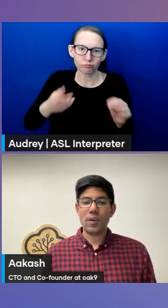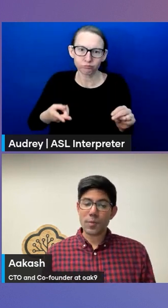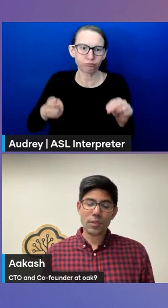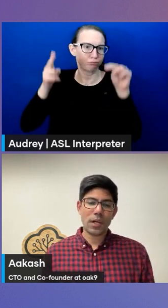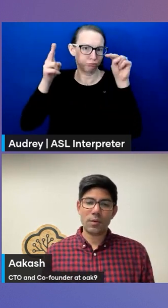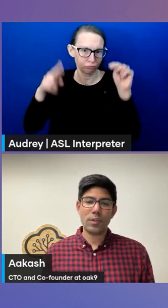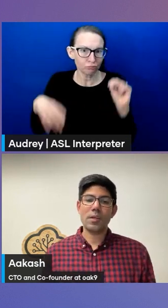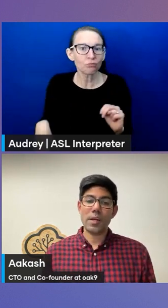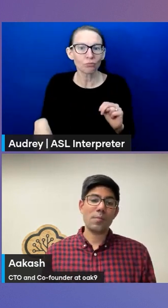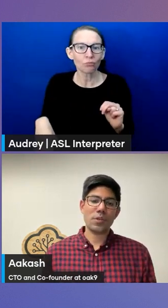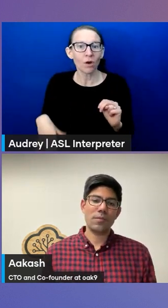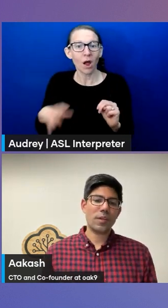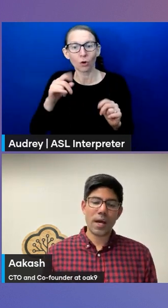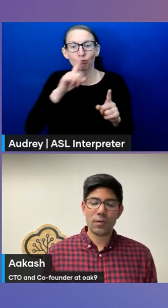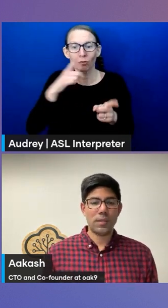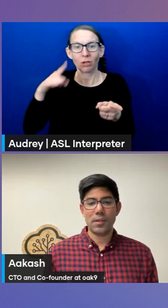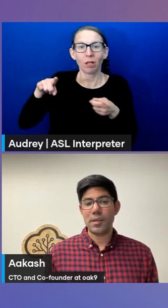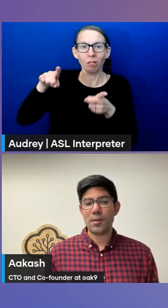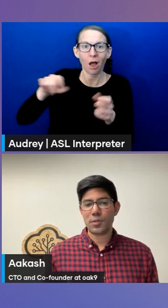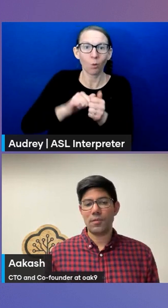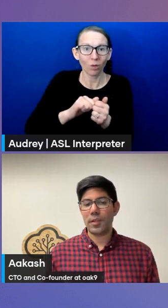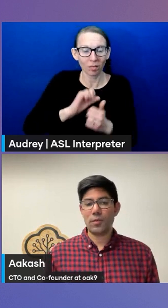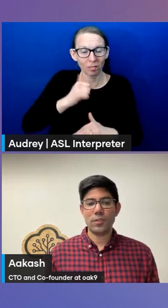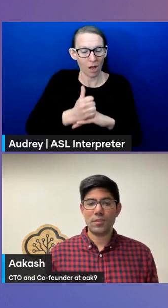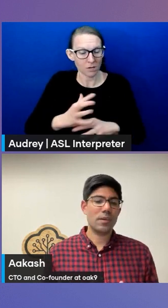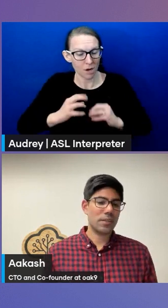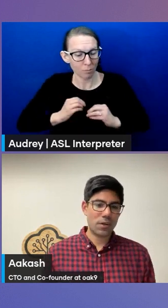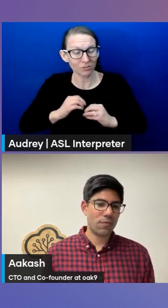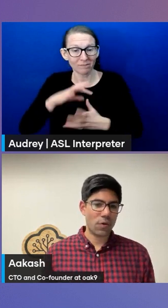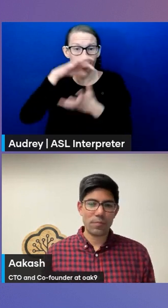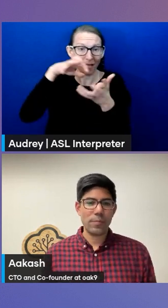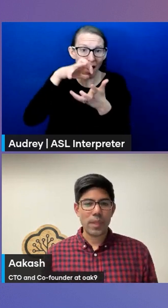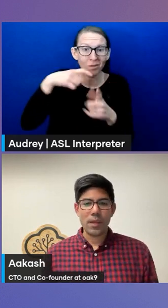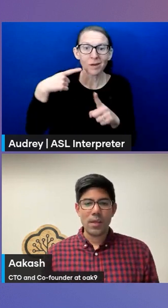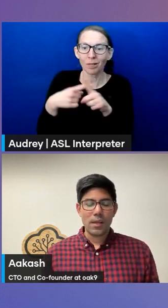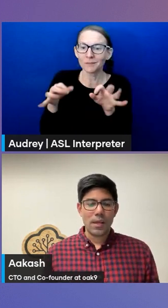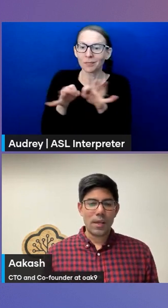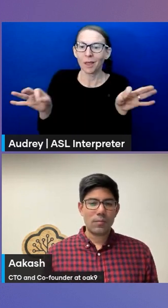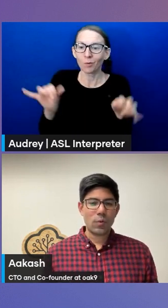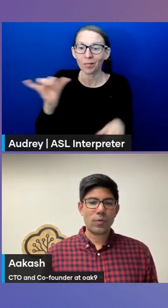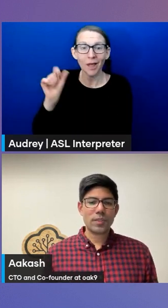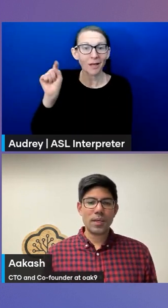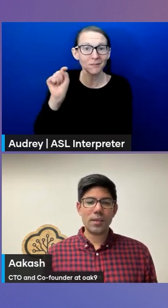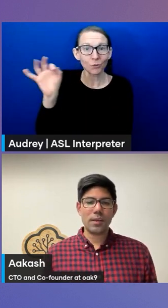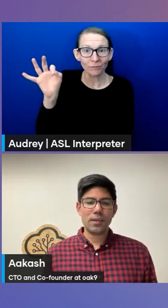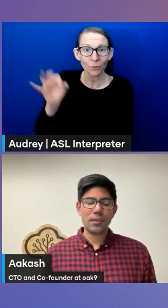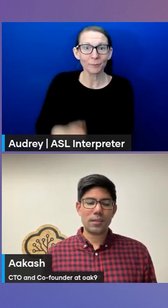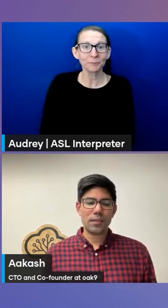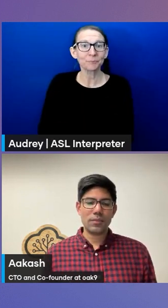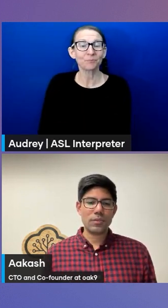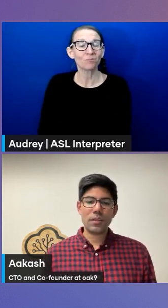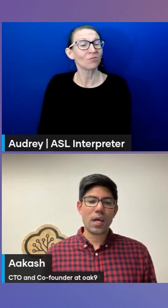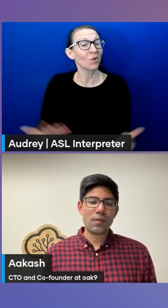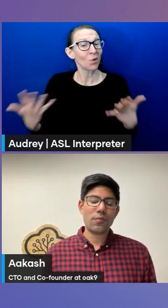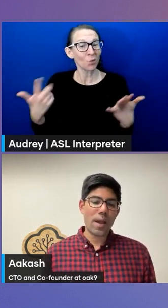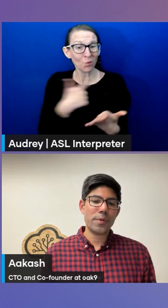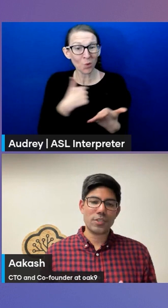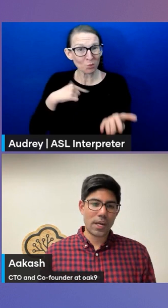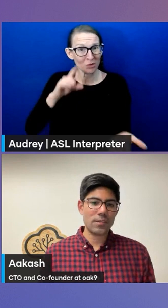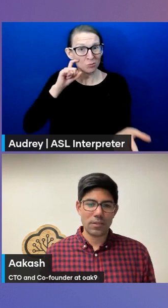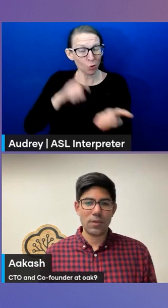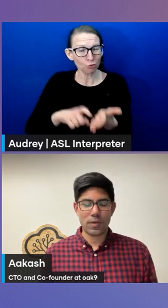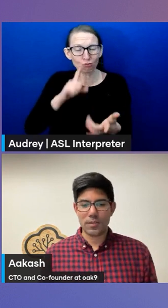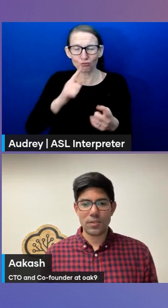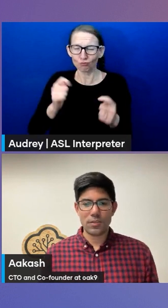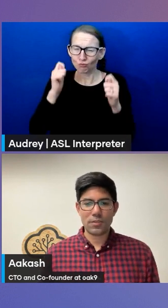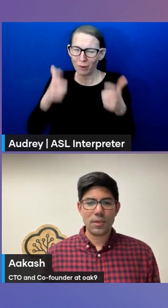and very much aligned with the adoption of cloud and the adoption of languages like Terraform. And what we're seeing is just a lot of rapid